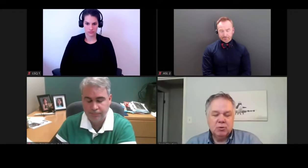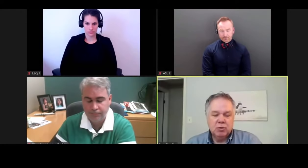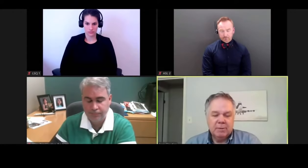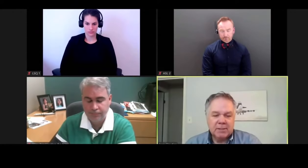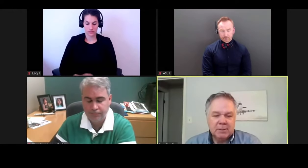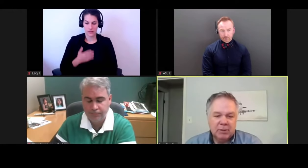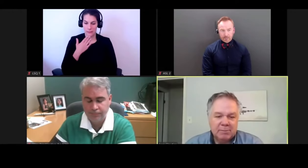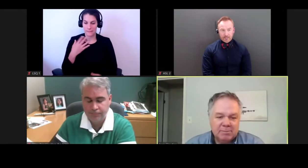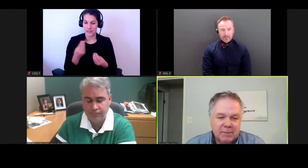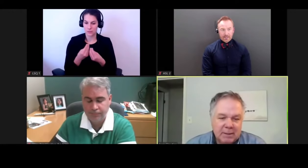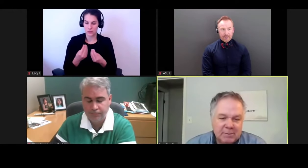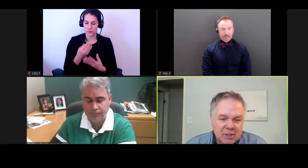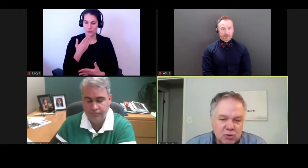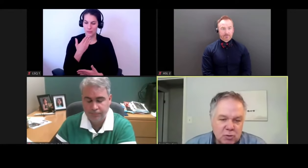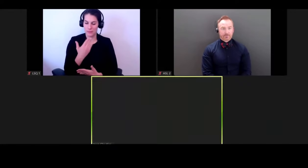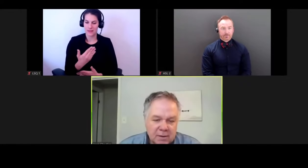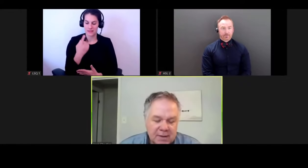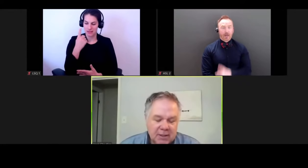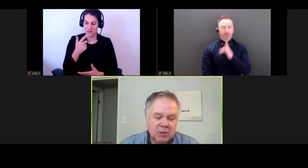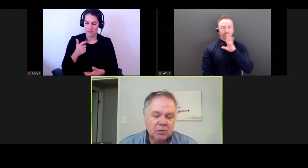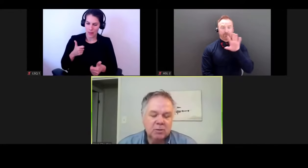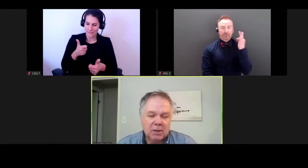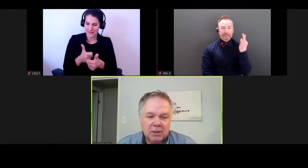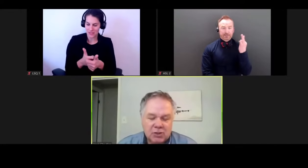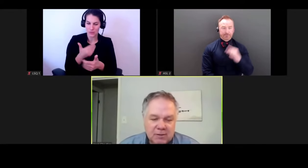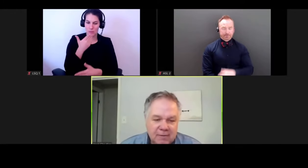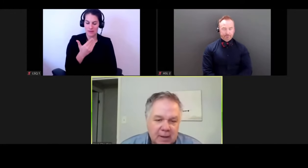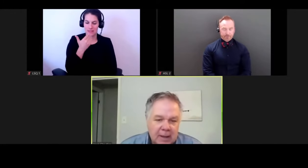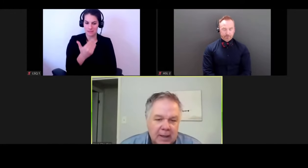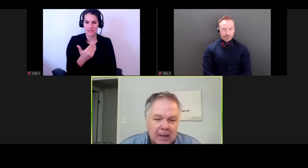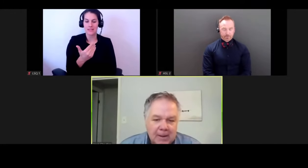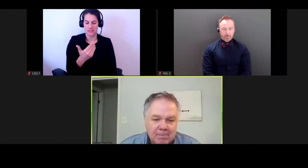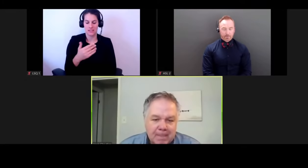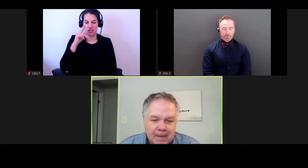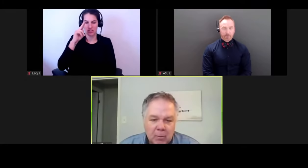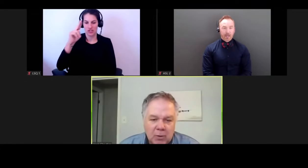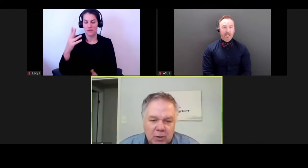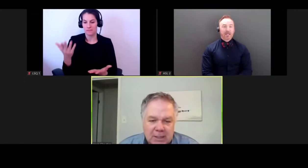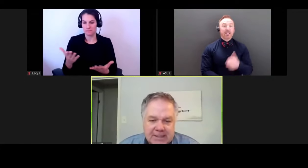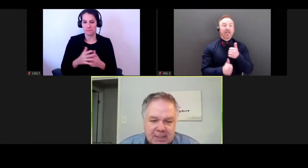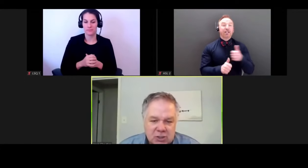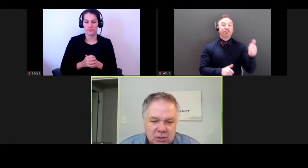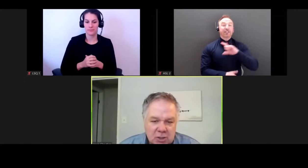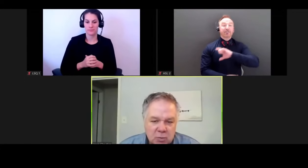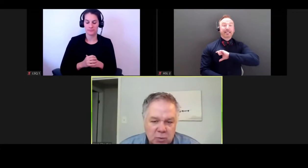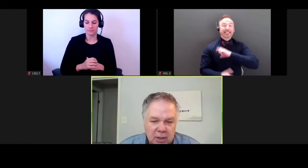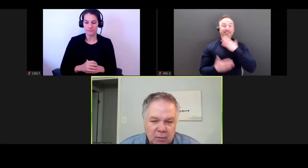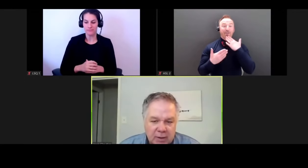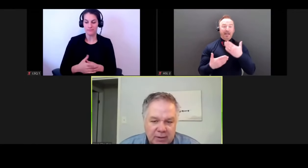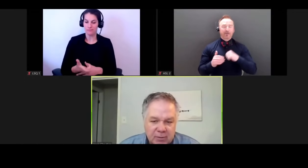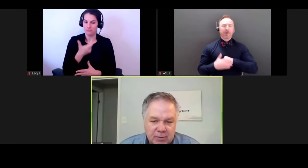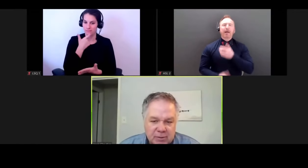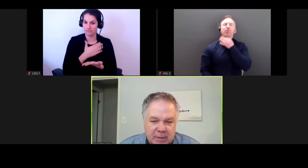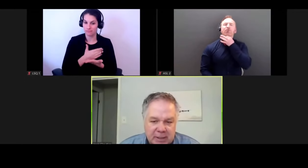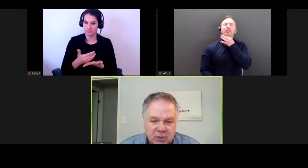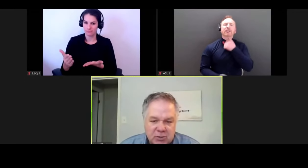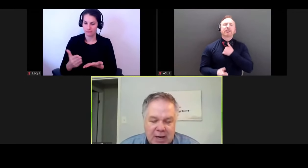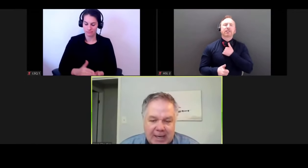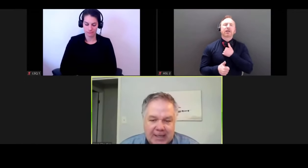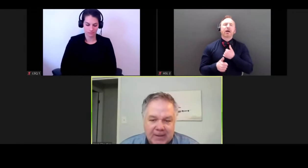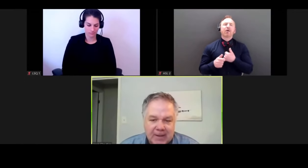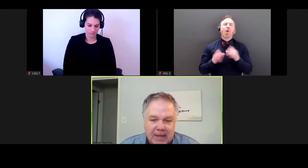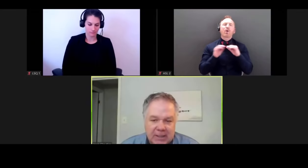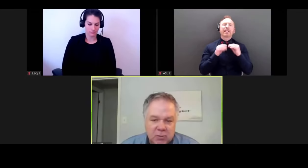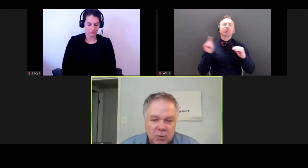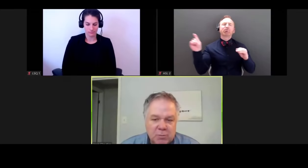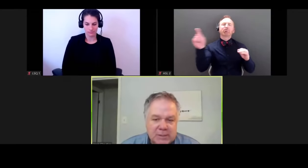Merci beaucoup et merci pour la mise à jour. Thank you, Chief. What organizations are you working with respect to